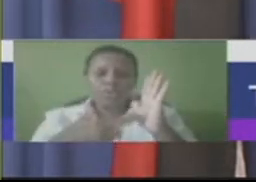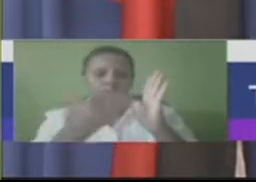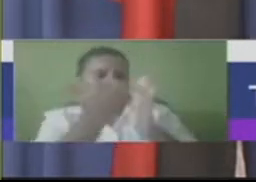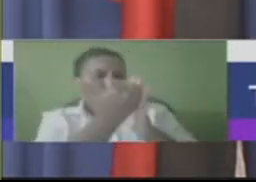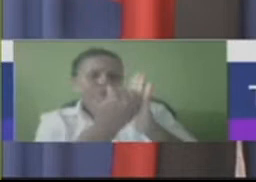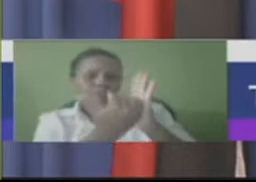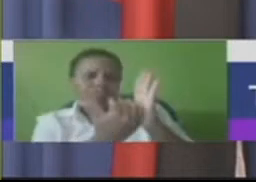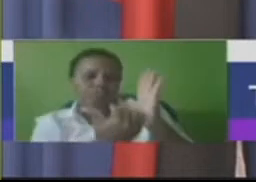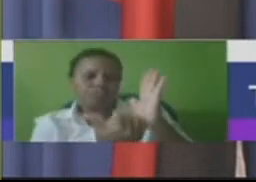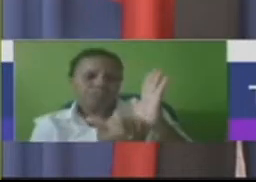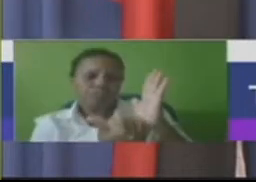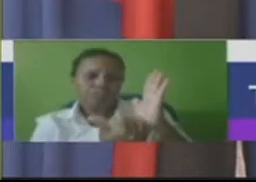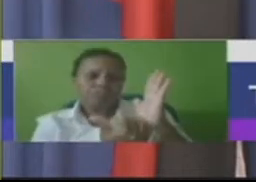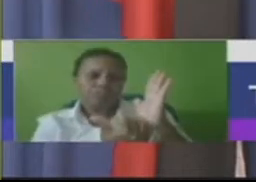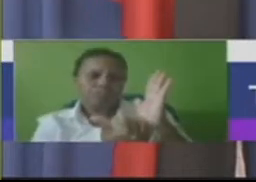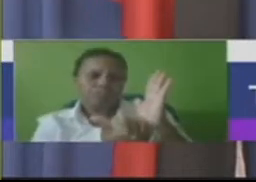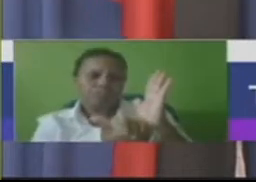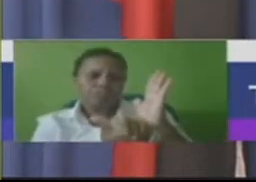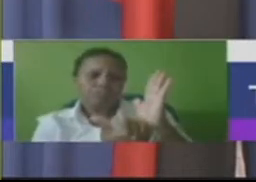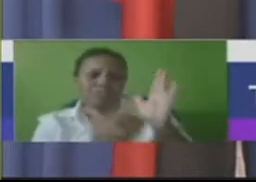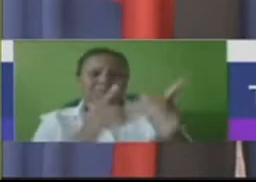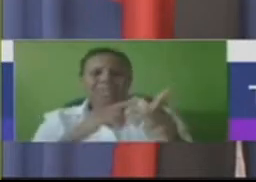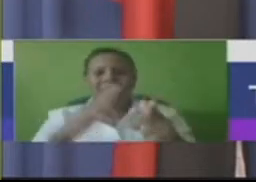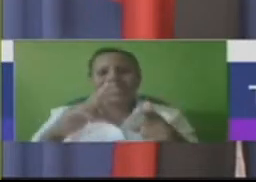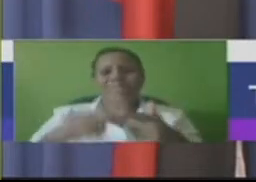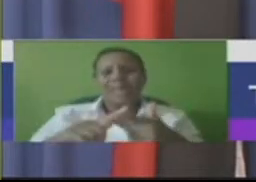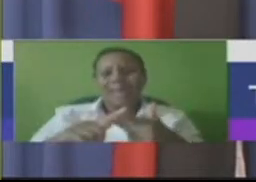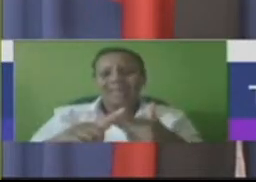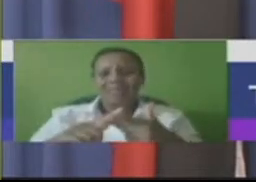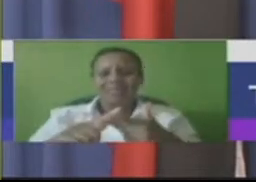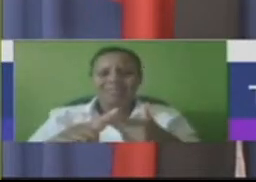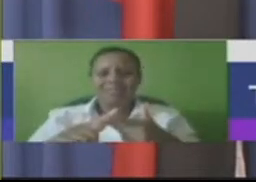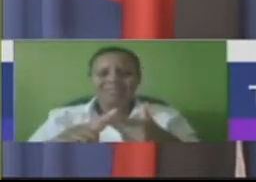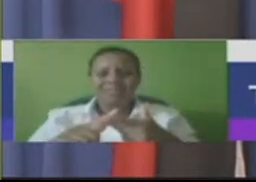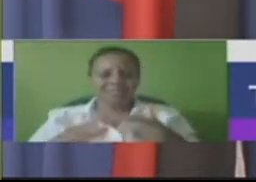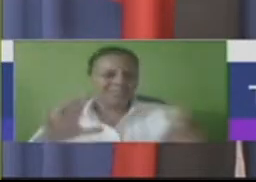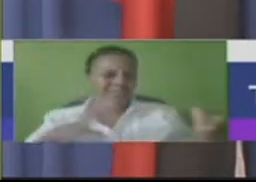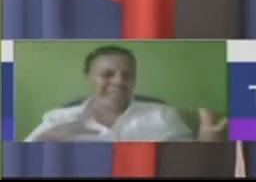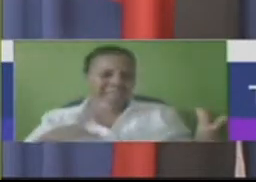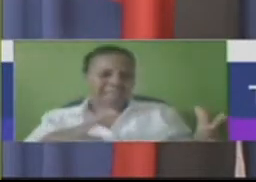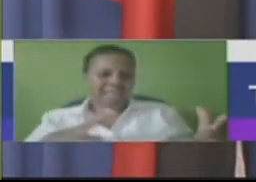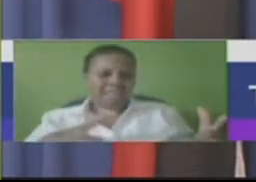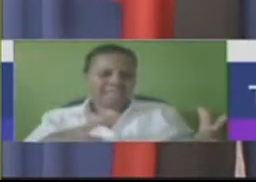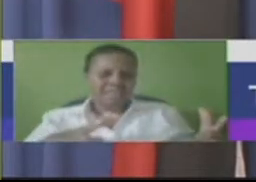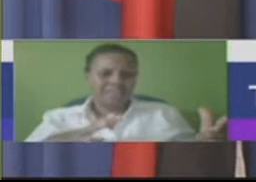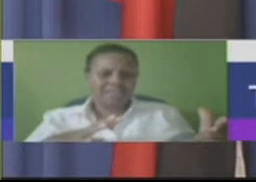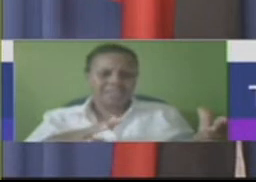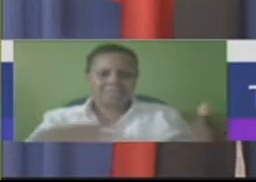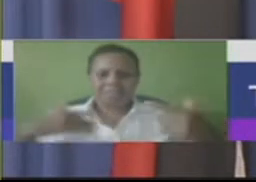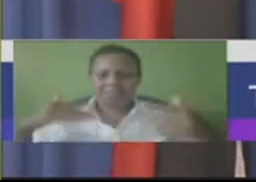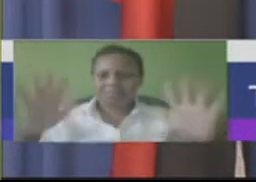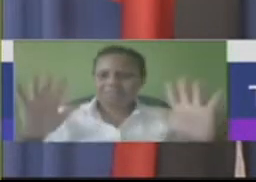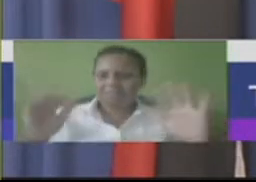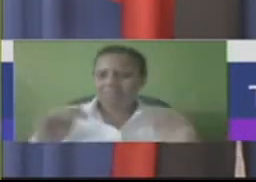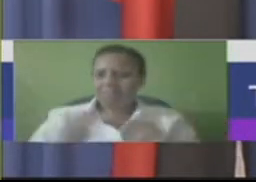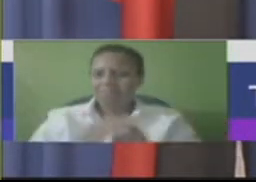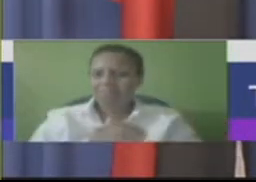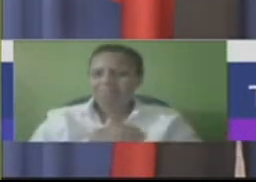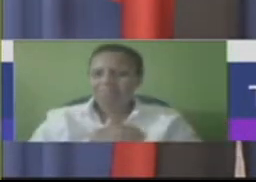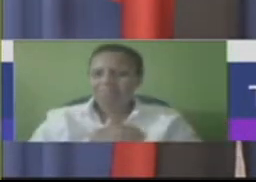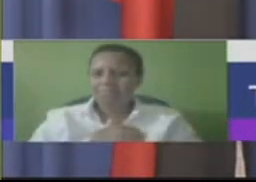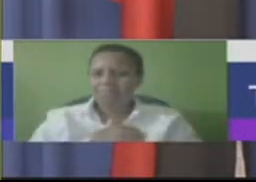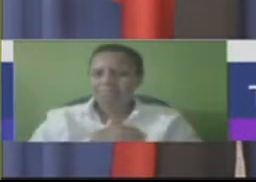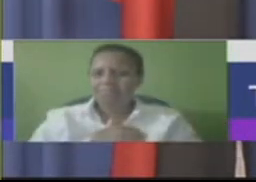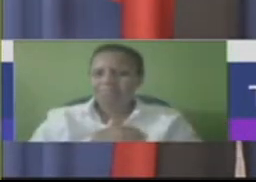the government department. They were subjected to the extreme stringency of answering all the